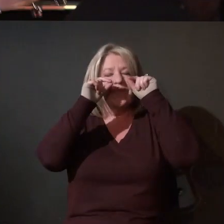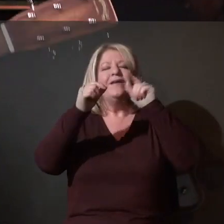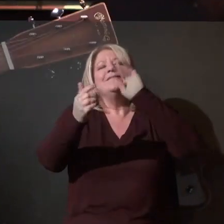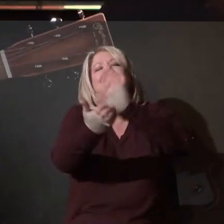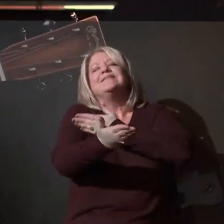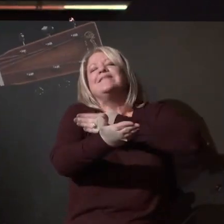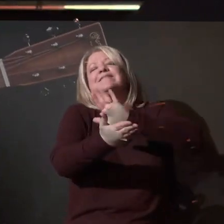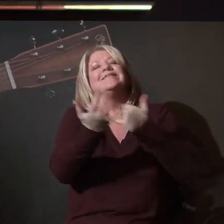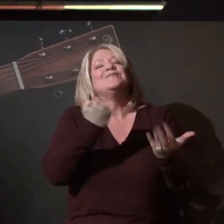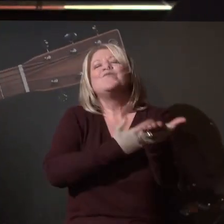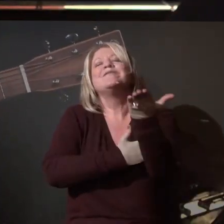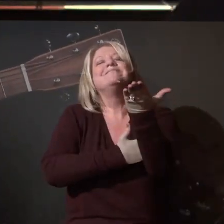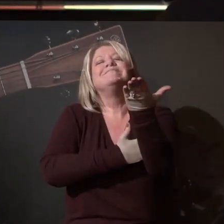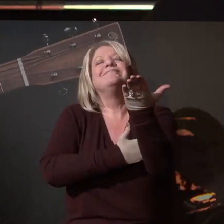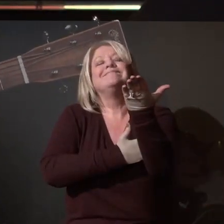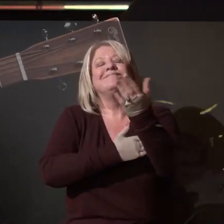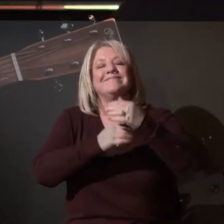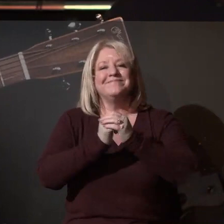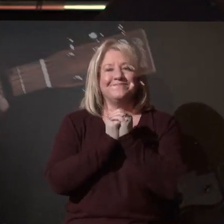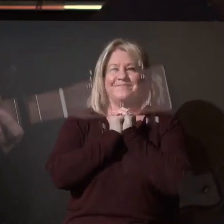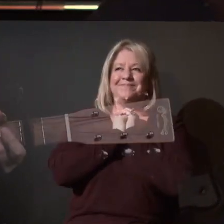Just sing with us this morning.